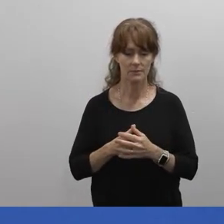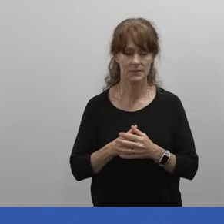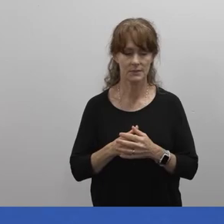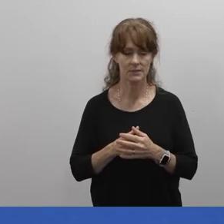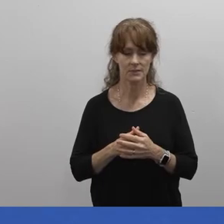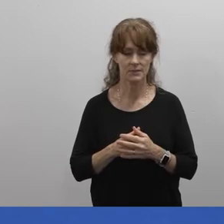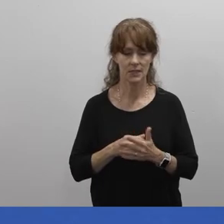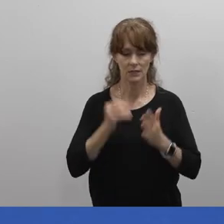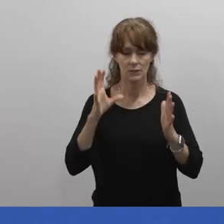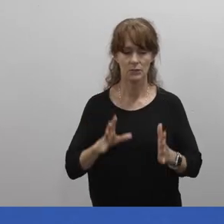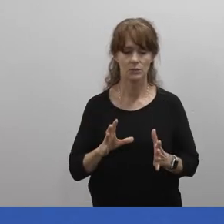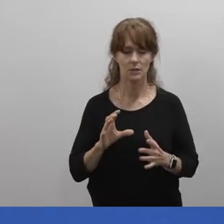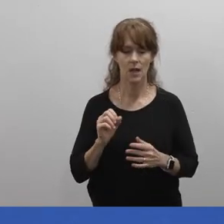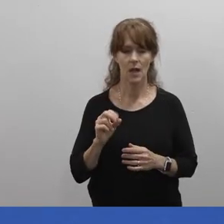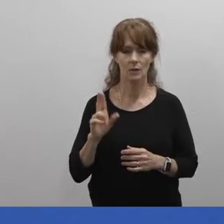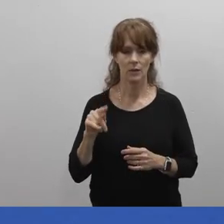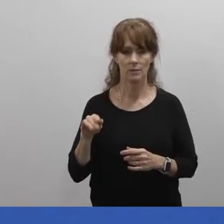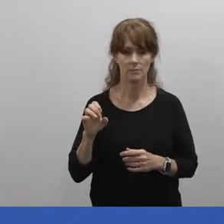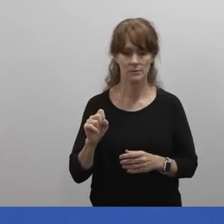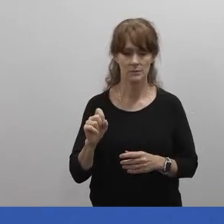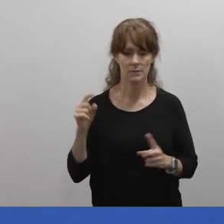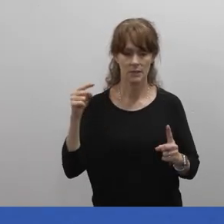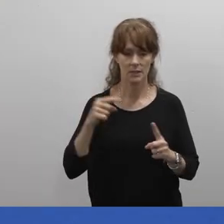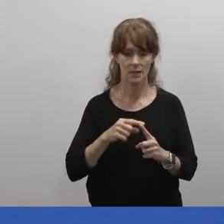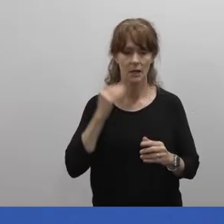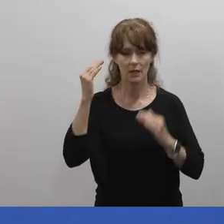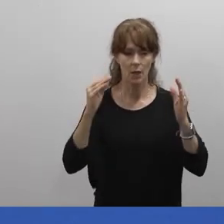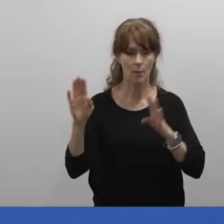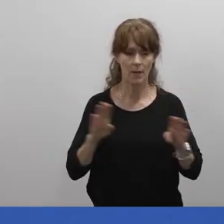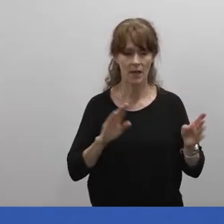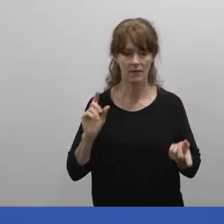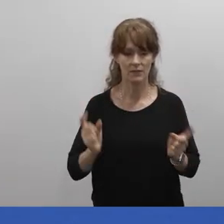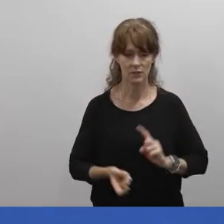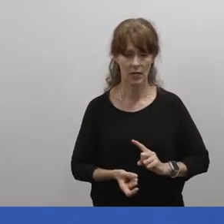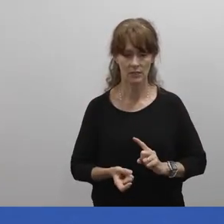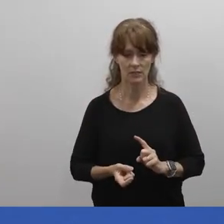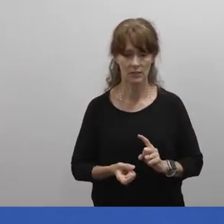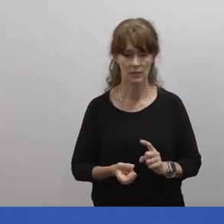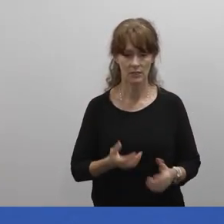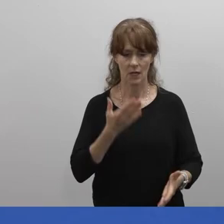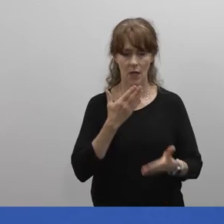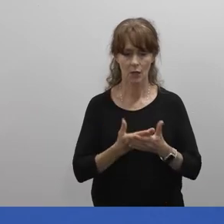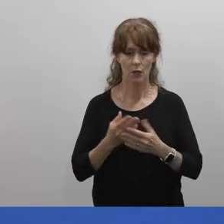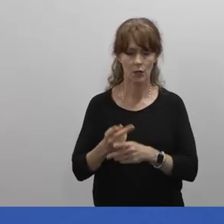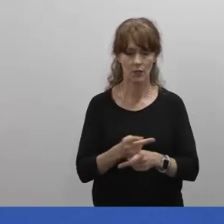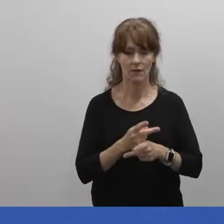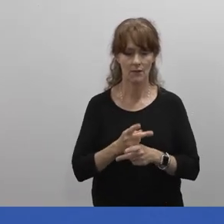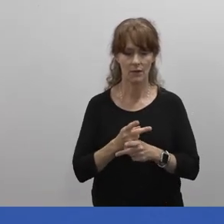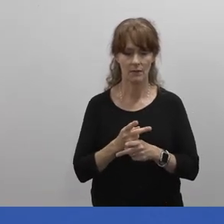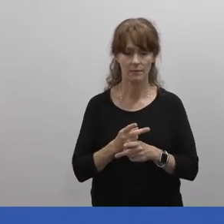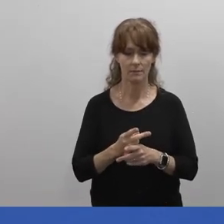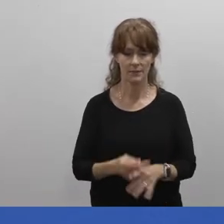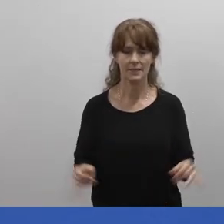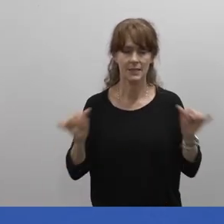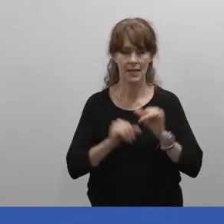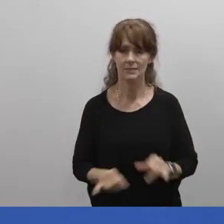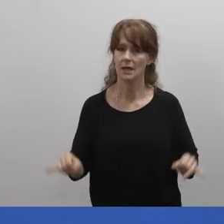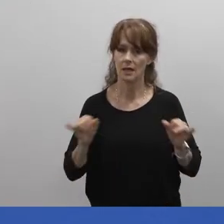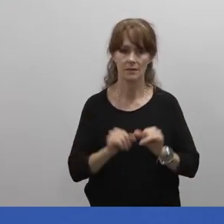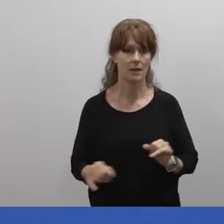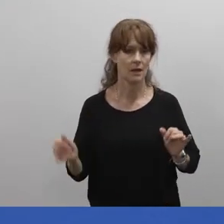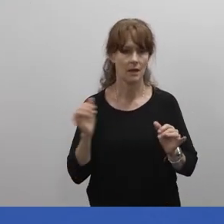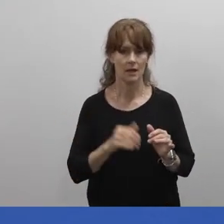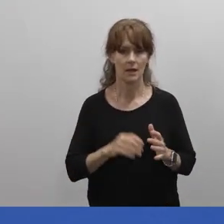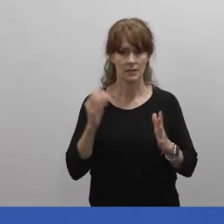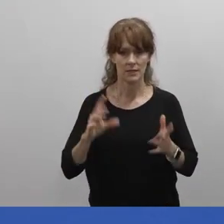that student outcomes don't change until adult behavior changes. And that good governance, and it's a mantra, he says it all the time, that